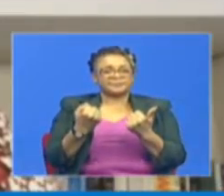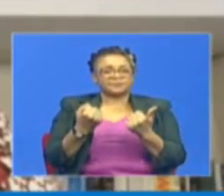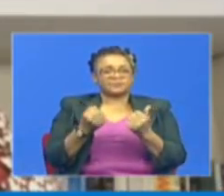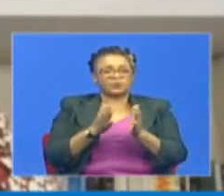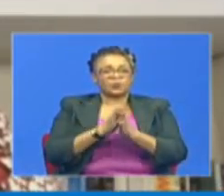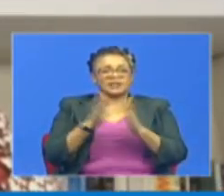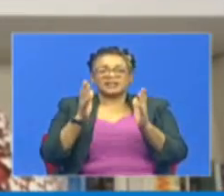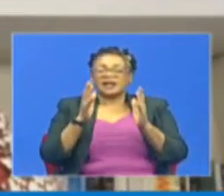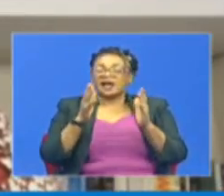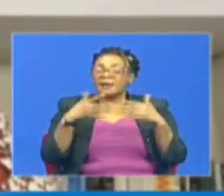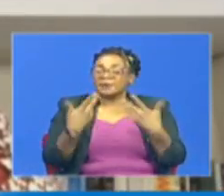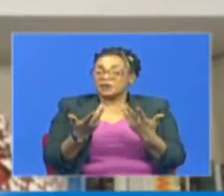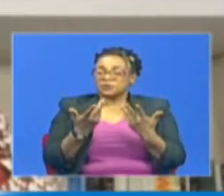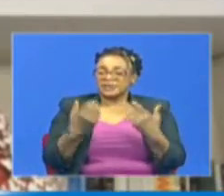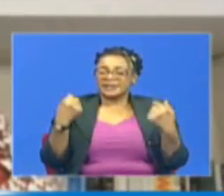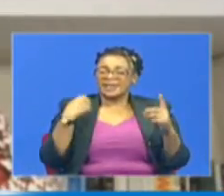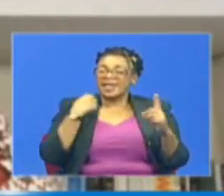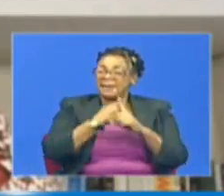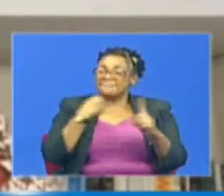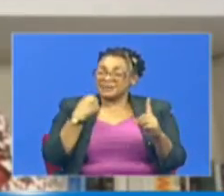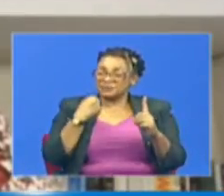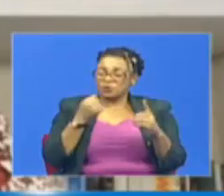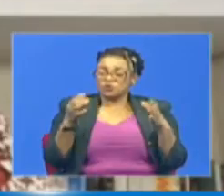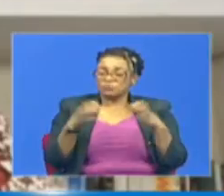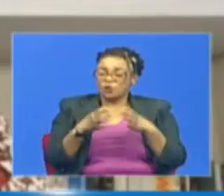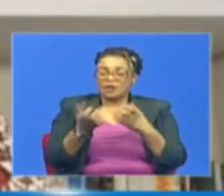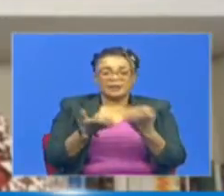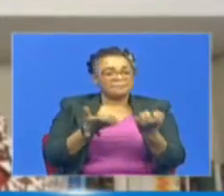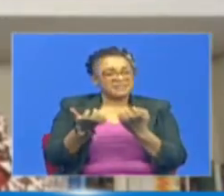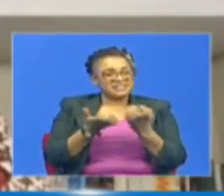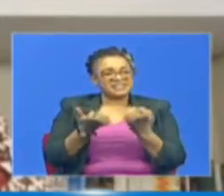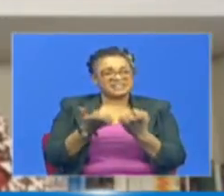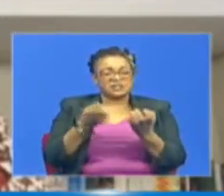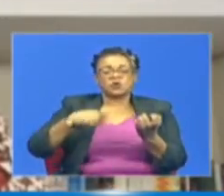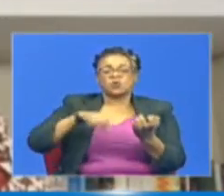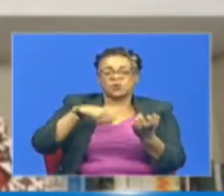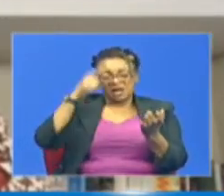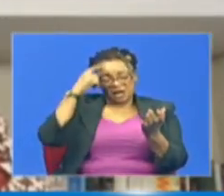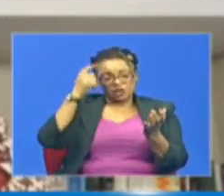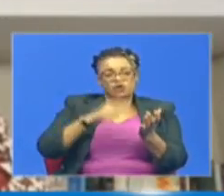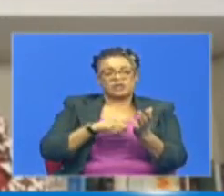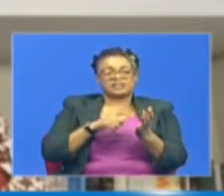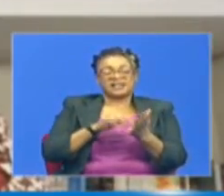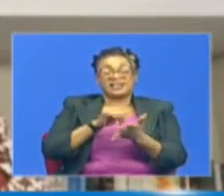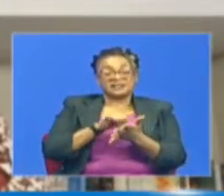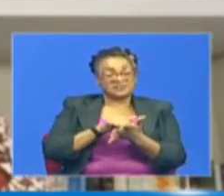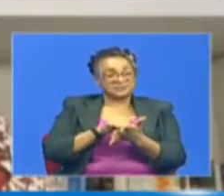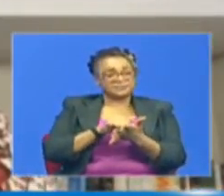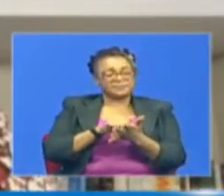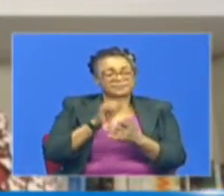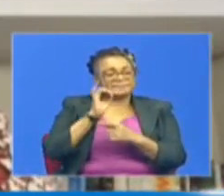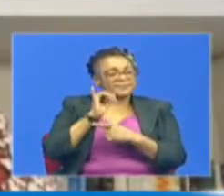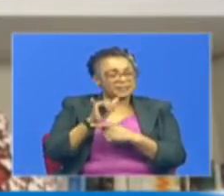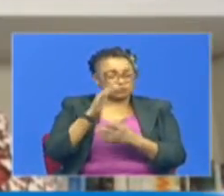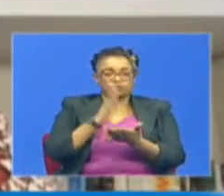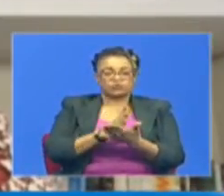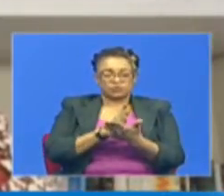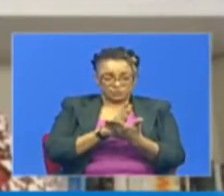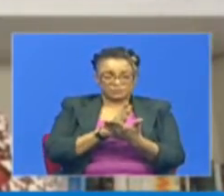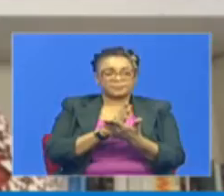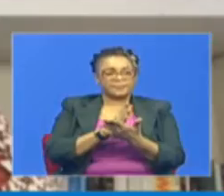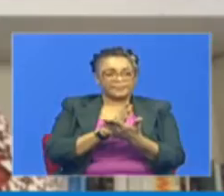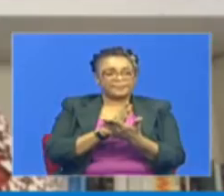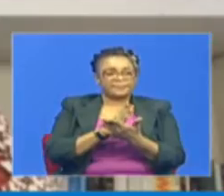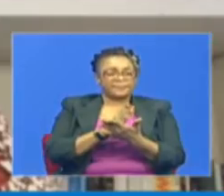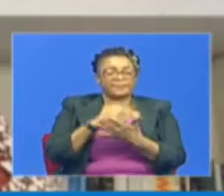With regard to the impact on small businesses, we acknowledge that to be the case. And one of the